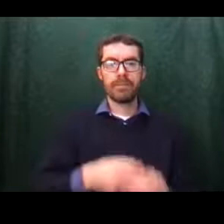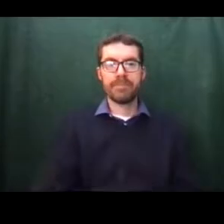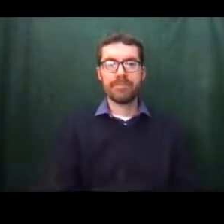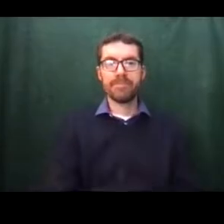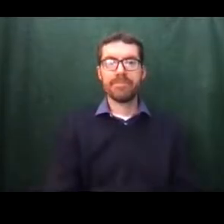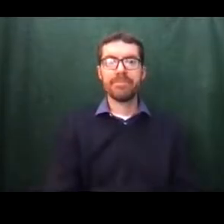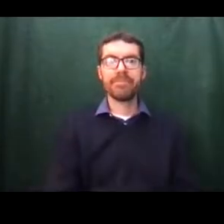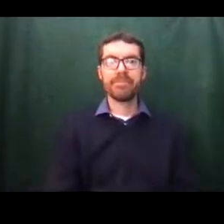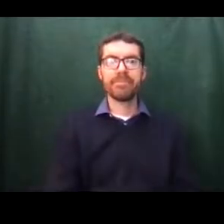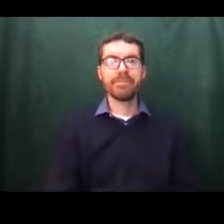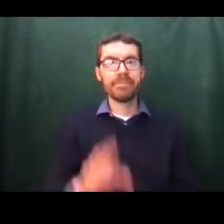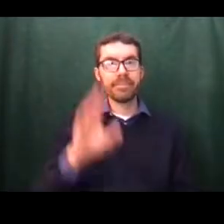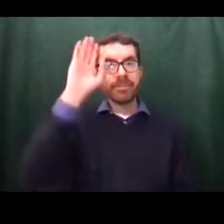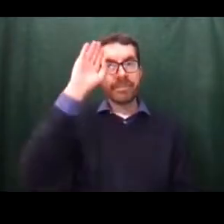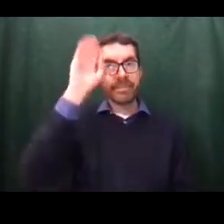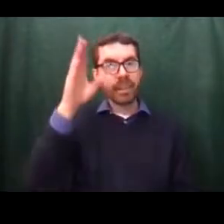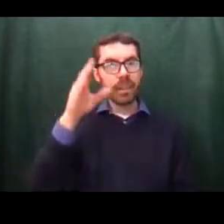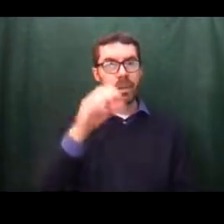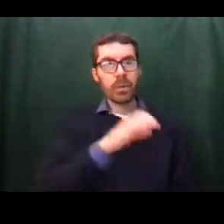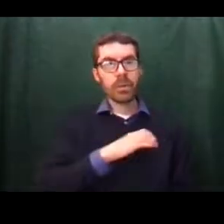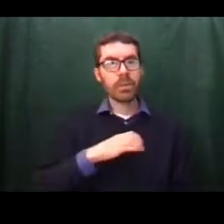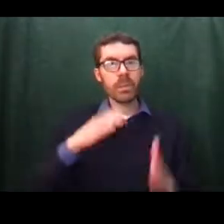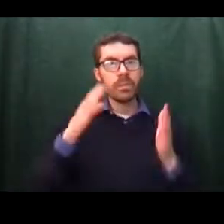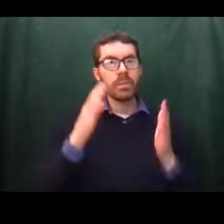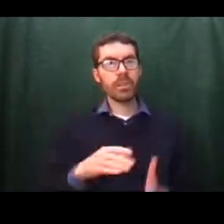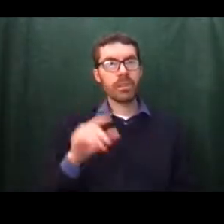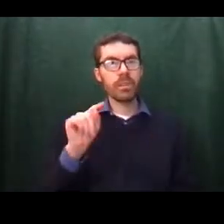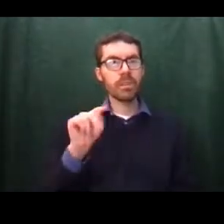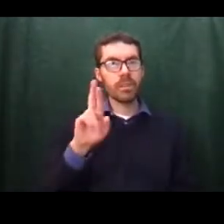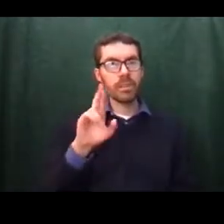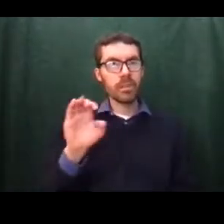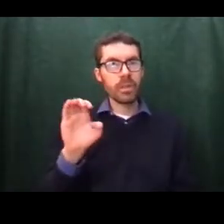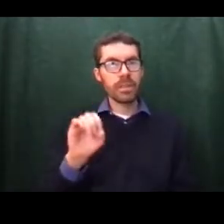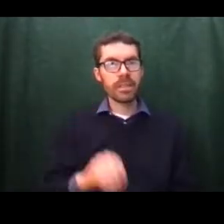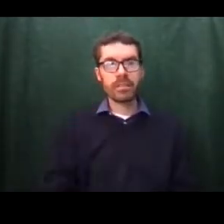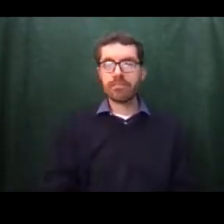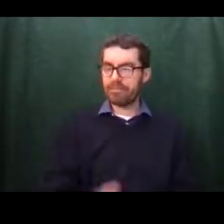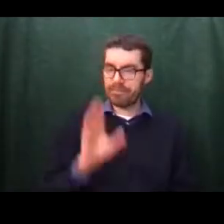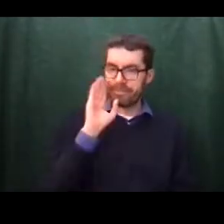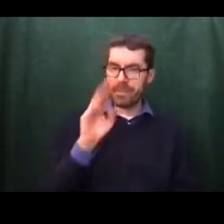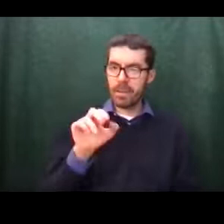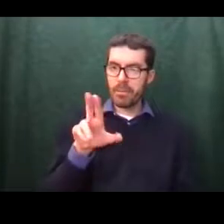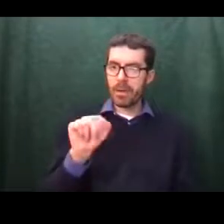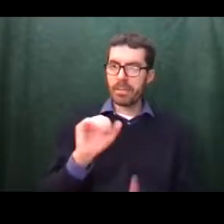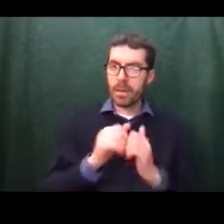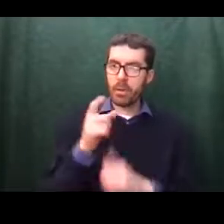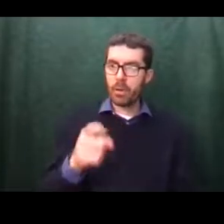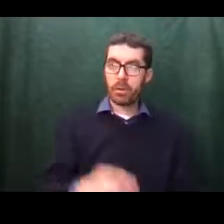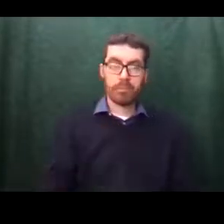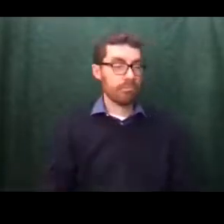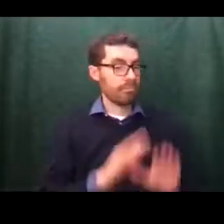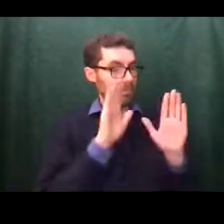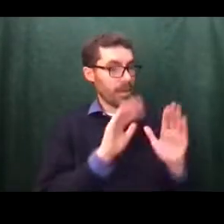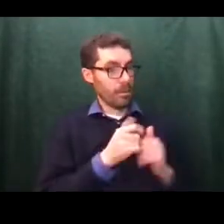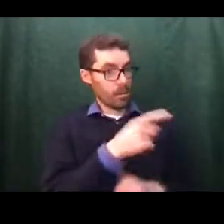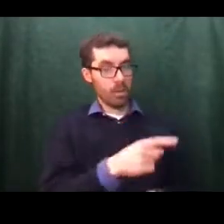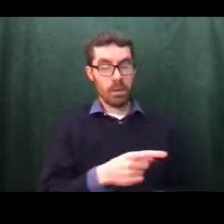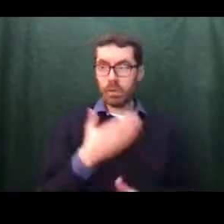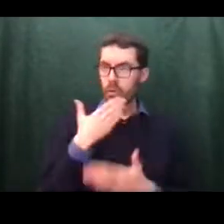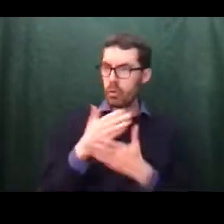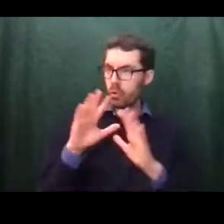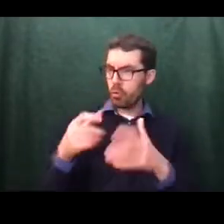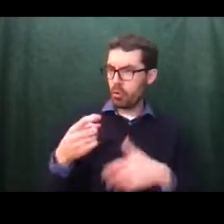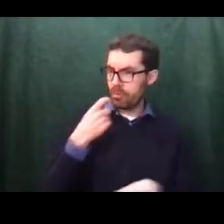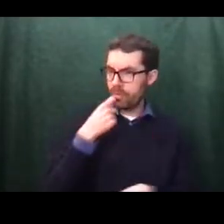Hello, Commissioner Treece. Hi, Marcus. How are you? Fantastic. How are you? Good. We had a good group last time. Who were you